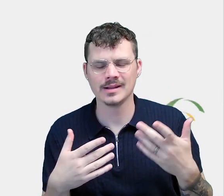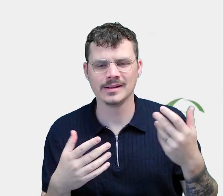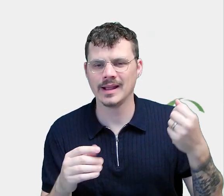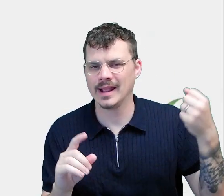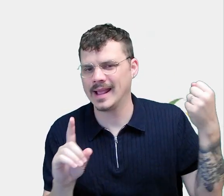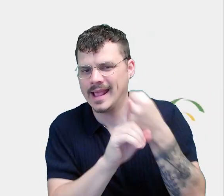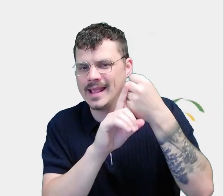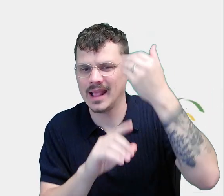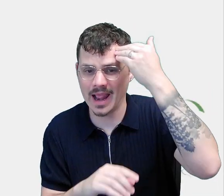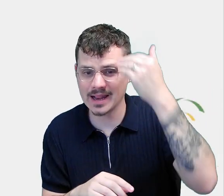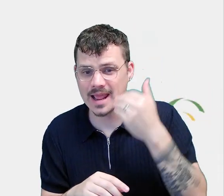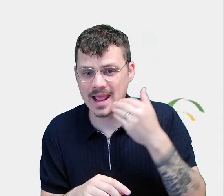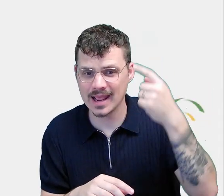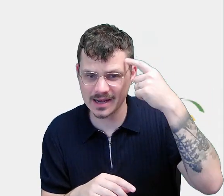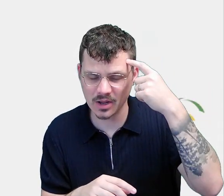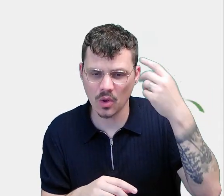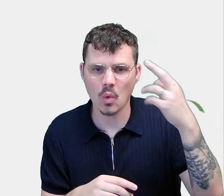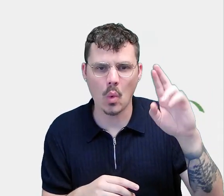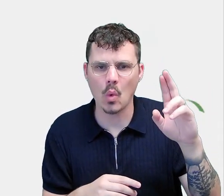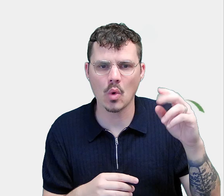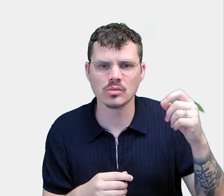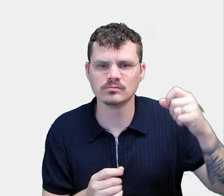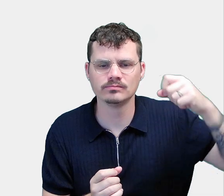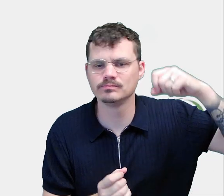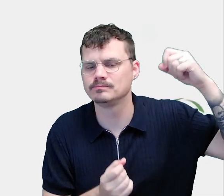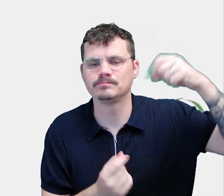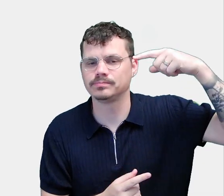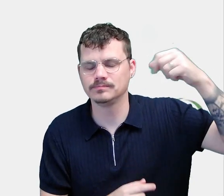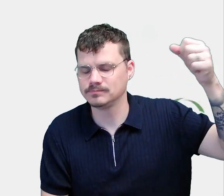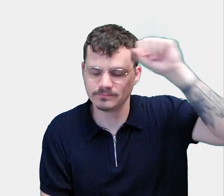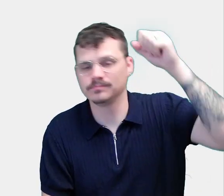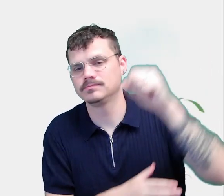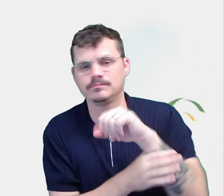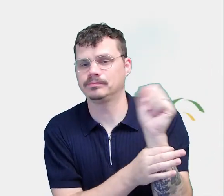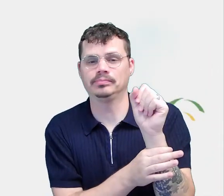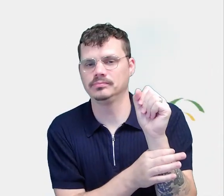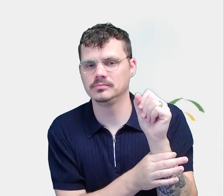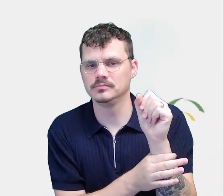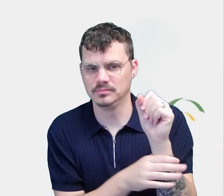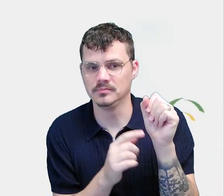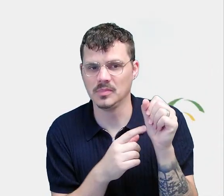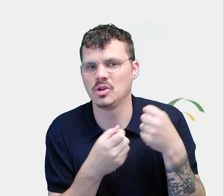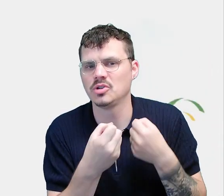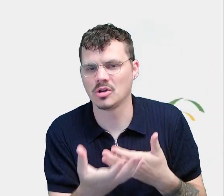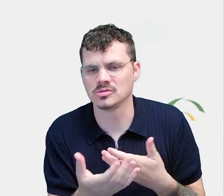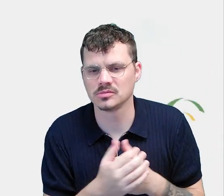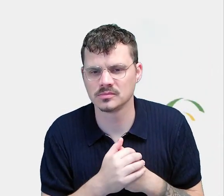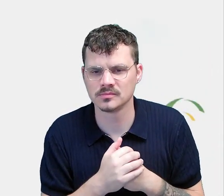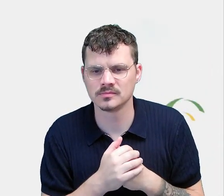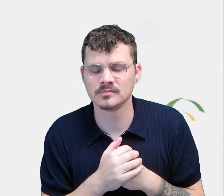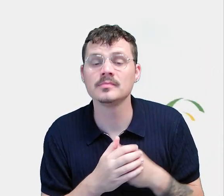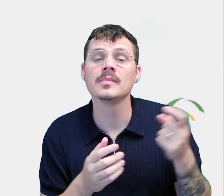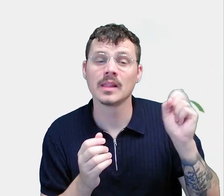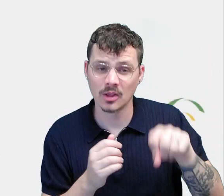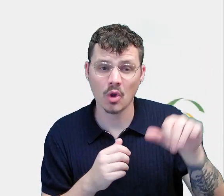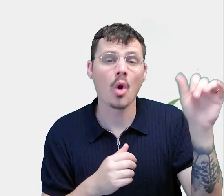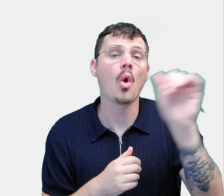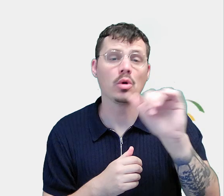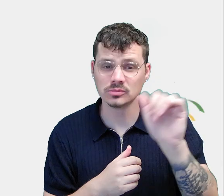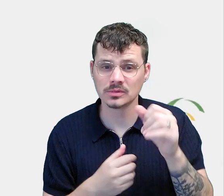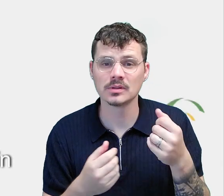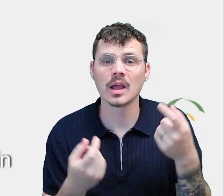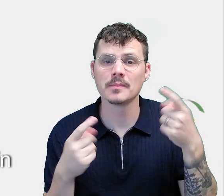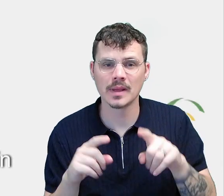on the head or a bad jolt of the head. It can also result when an